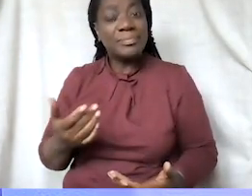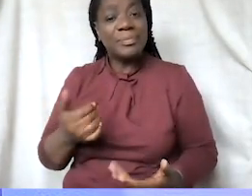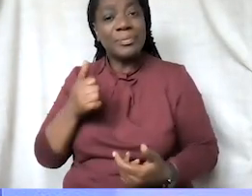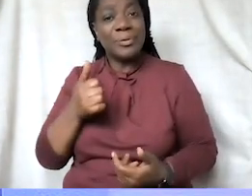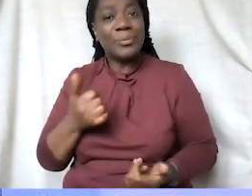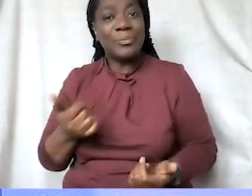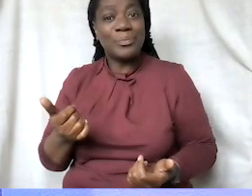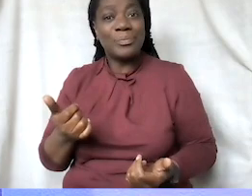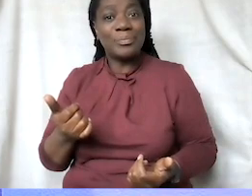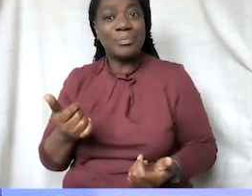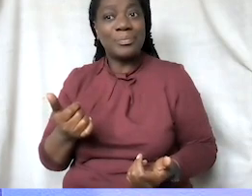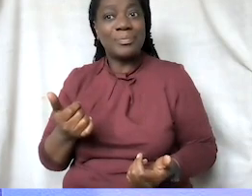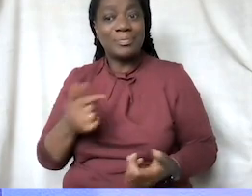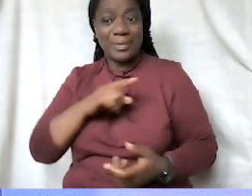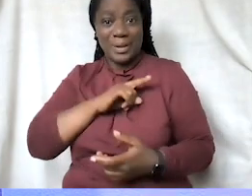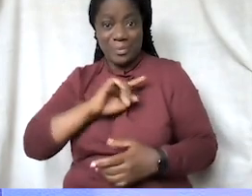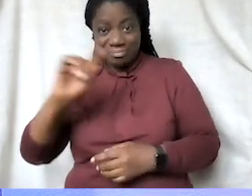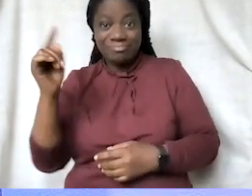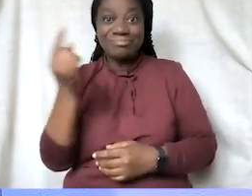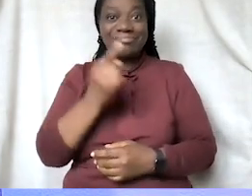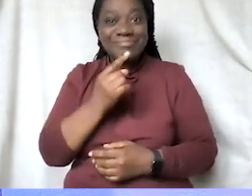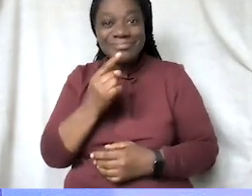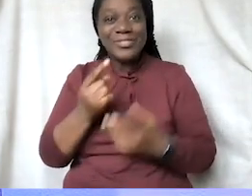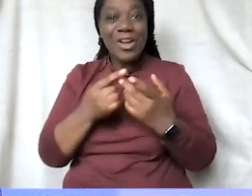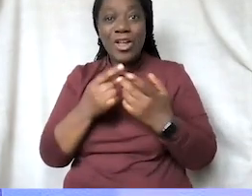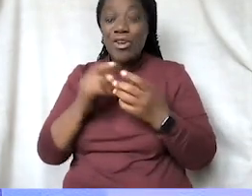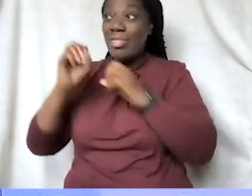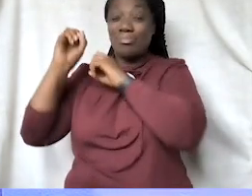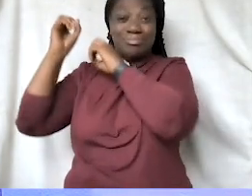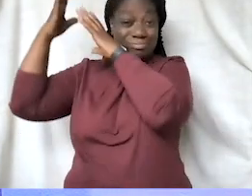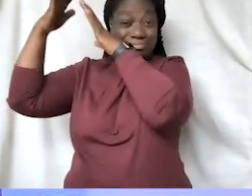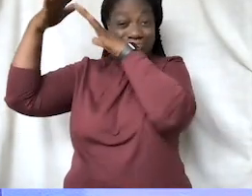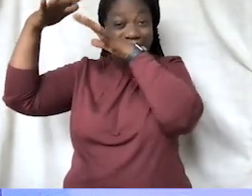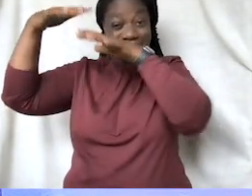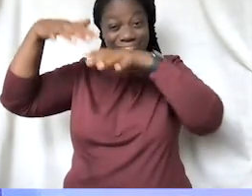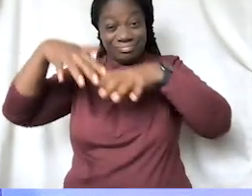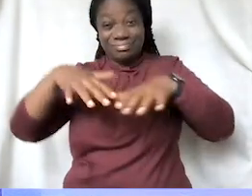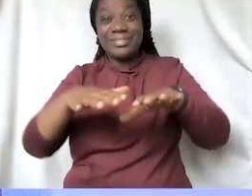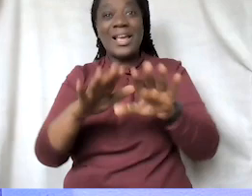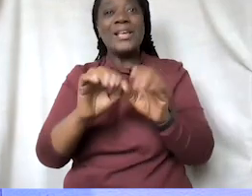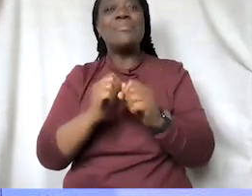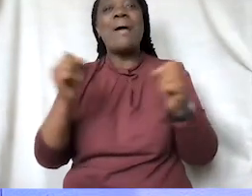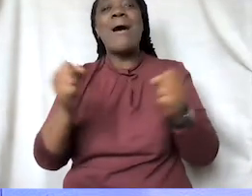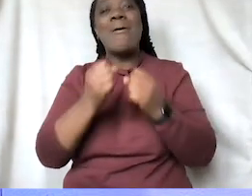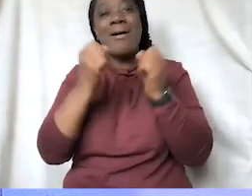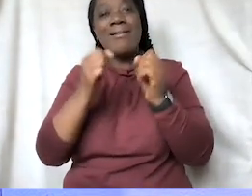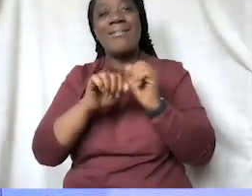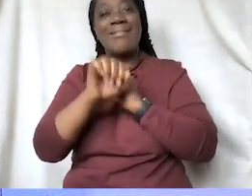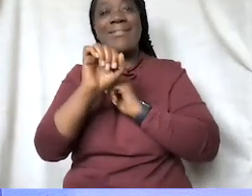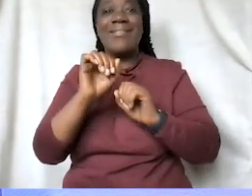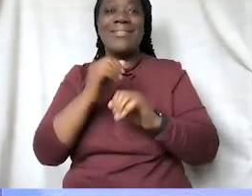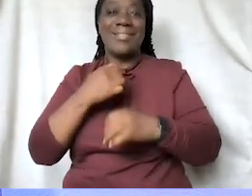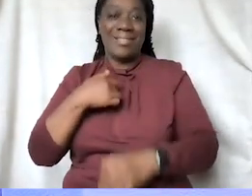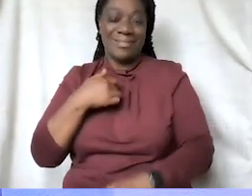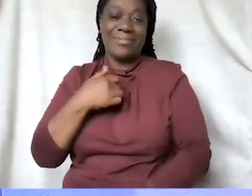you have returned for another outpouring of his power in your life. I want to take this